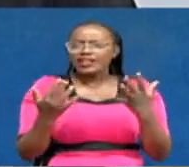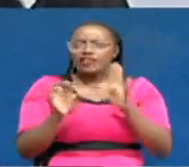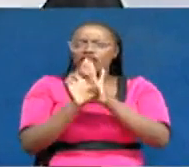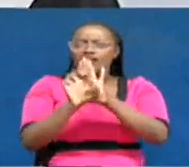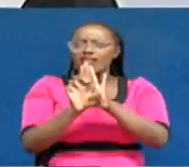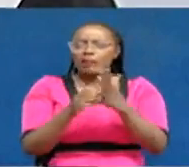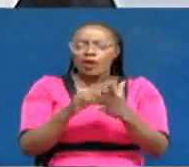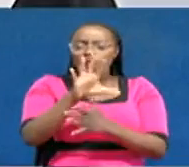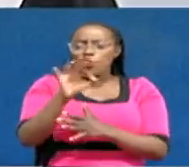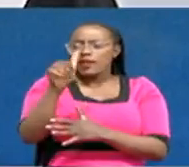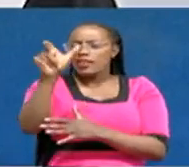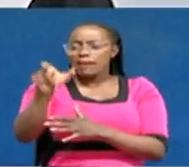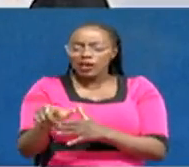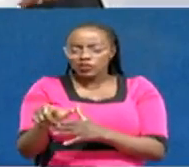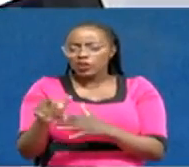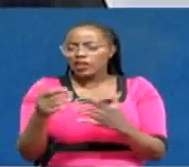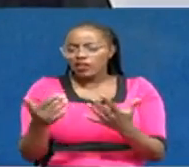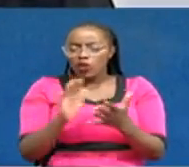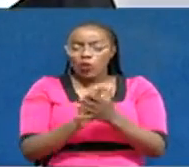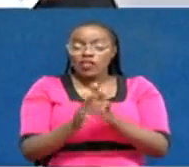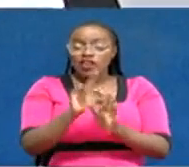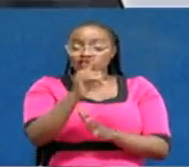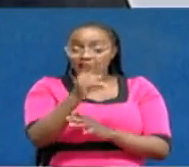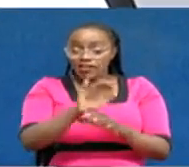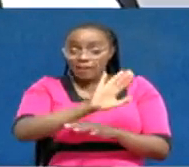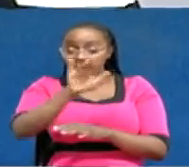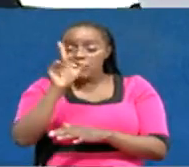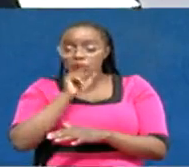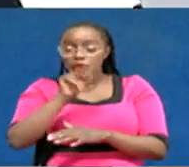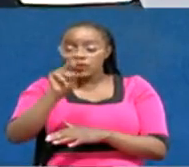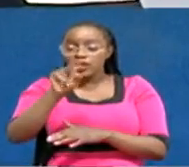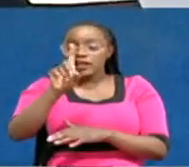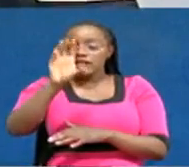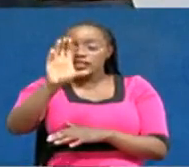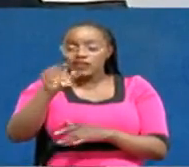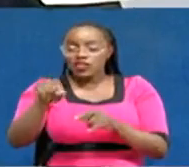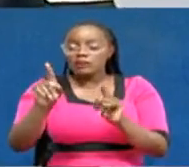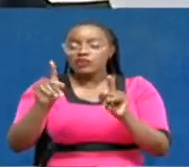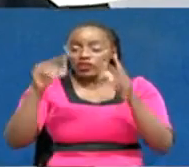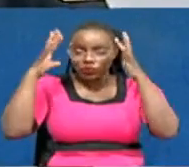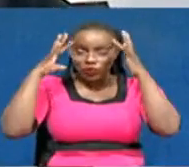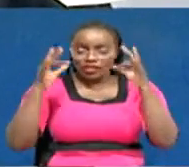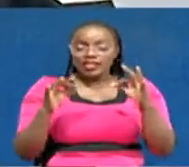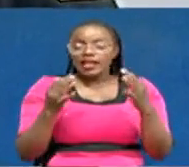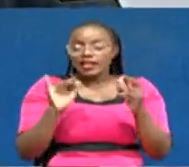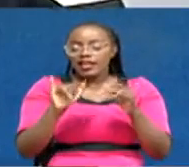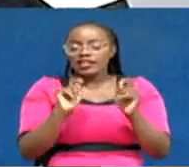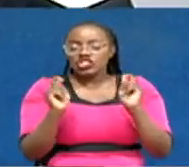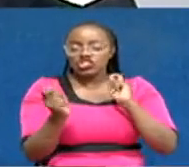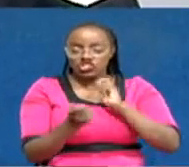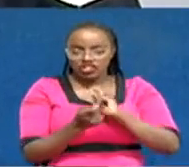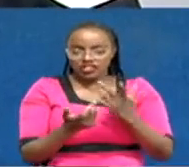for instance, nominate someone else instead without first going back to the NDC for them to make that